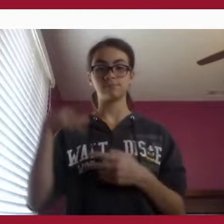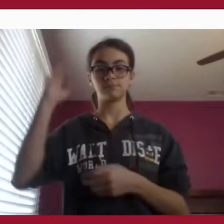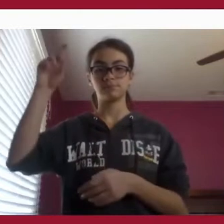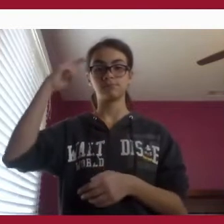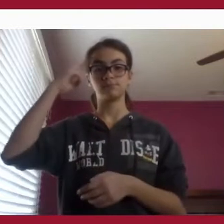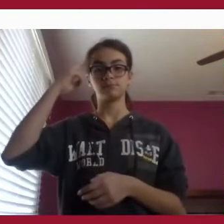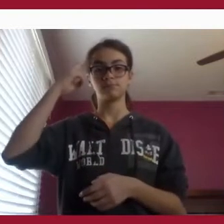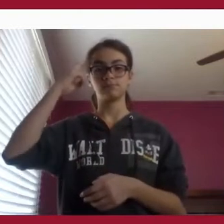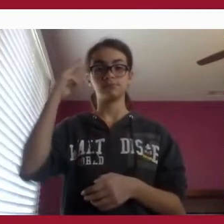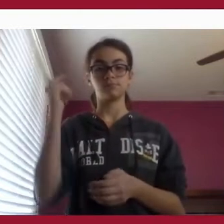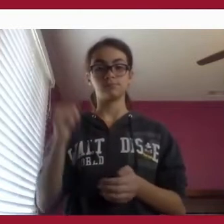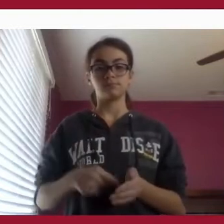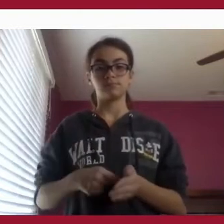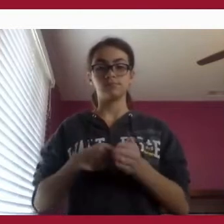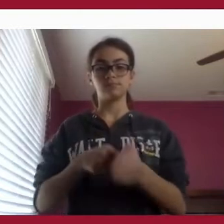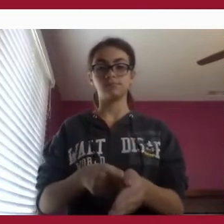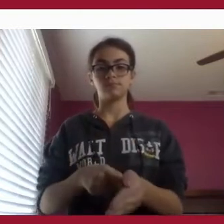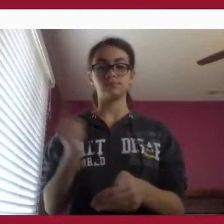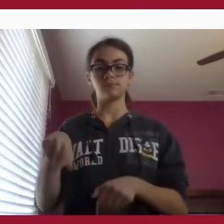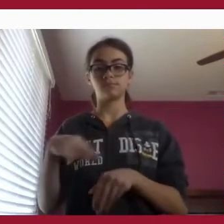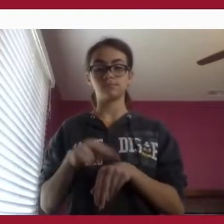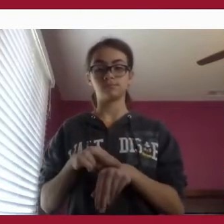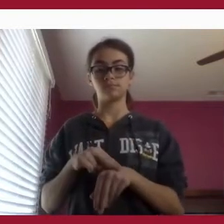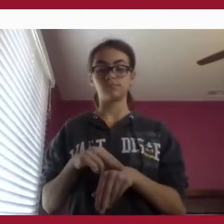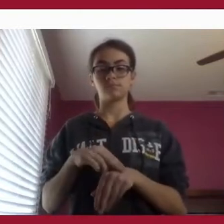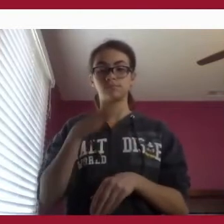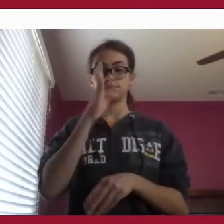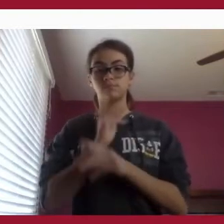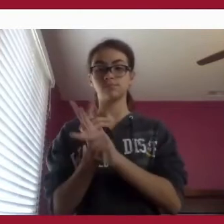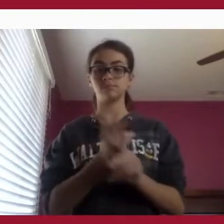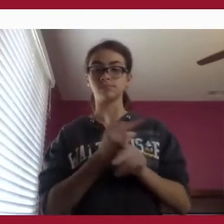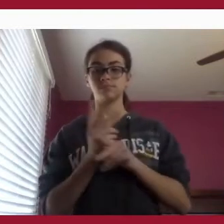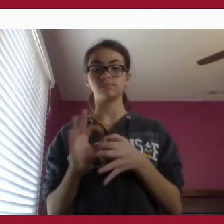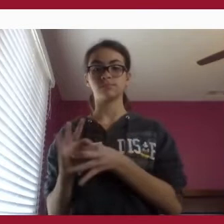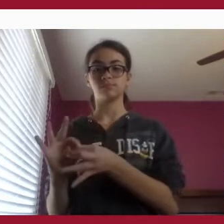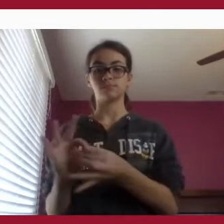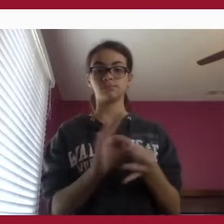America, to the republic for which it stands, one nation,